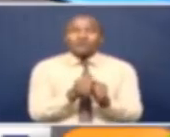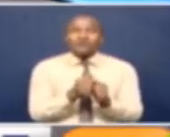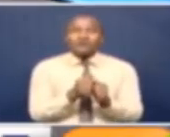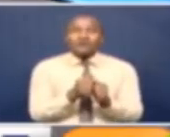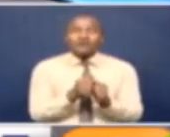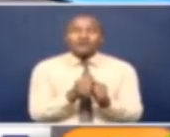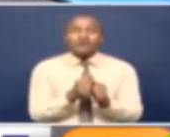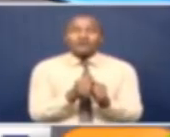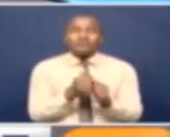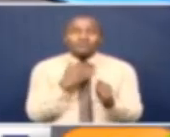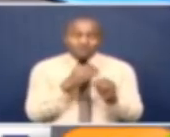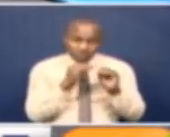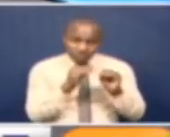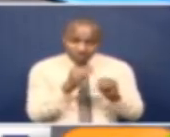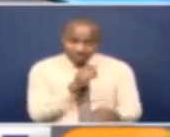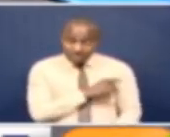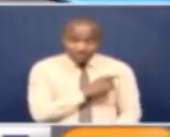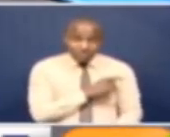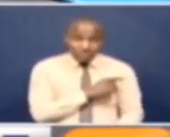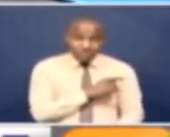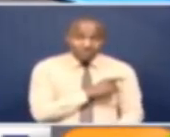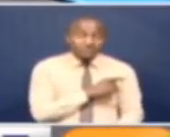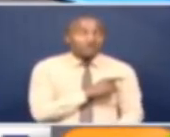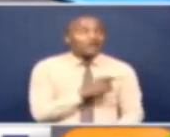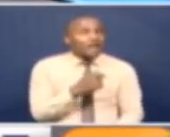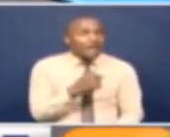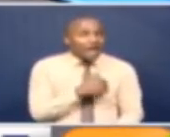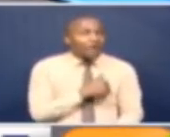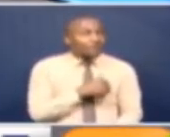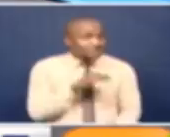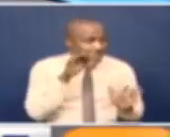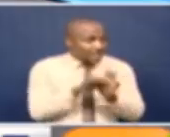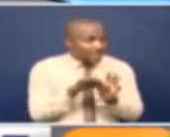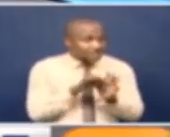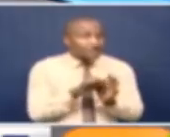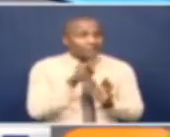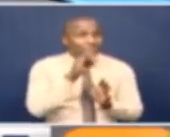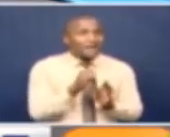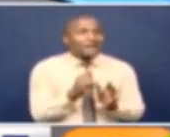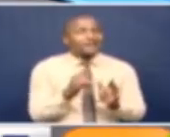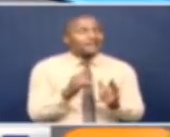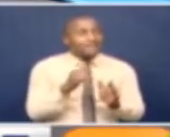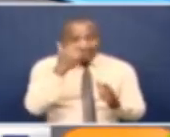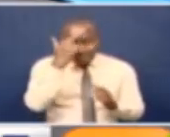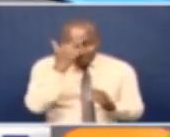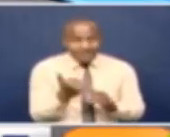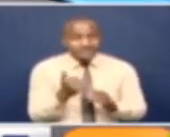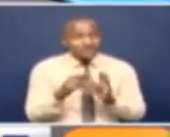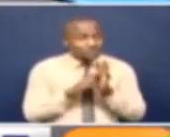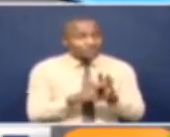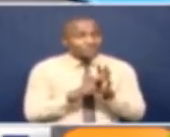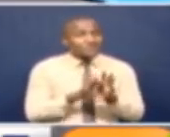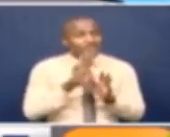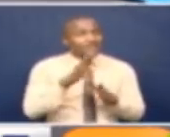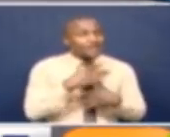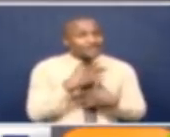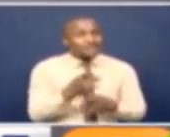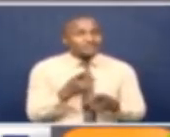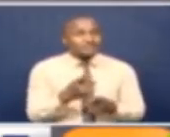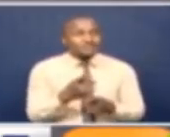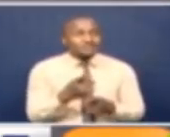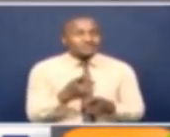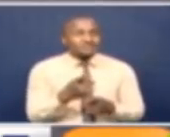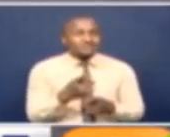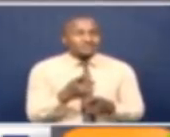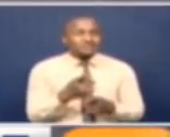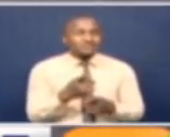Let me educate you. I was elected by the Maasai to represent their interests. I've heard you say that a lot of